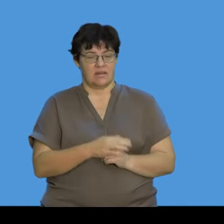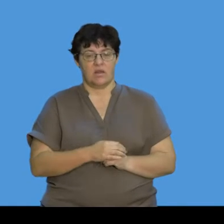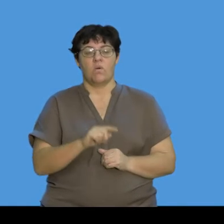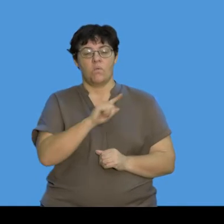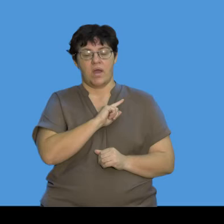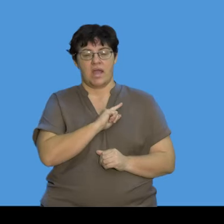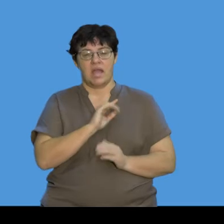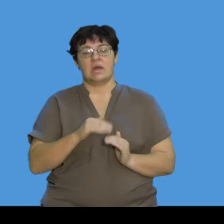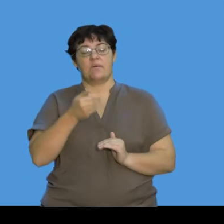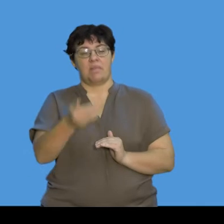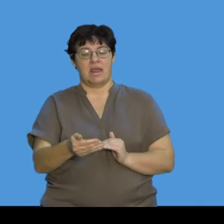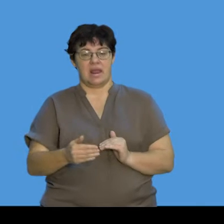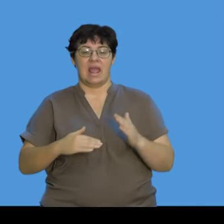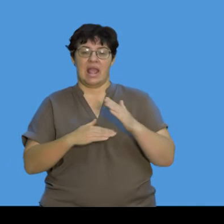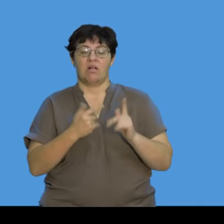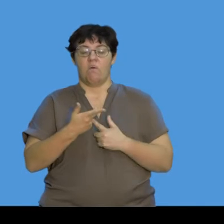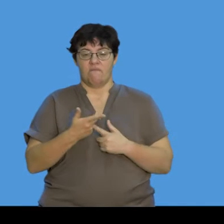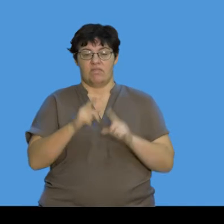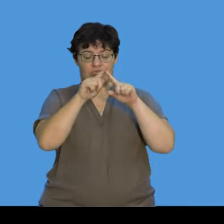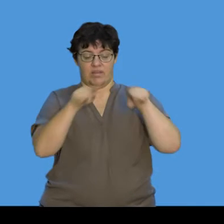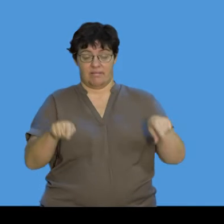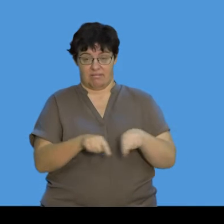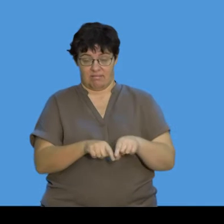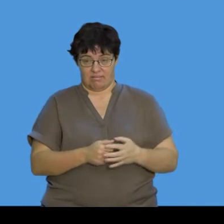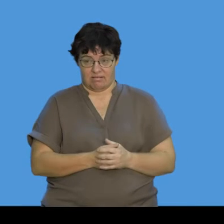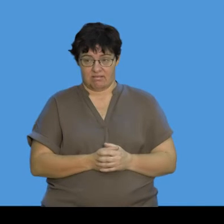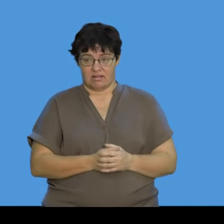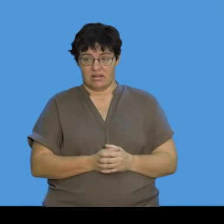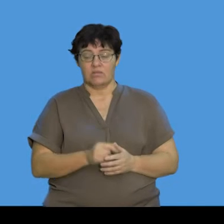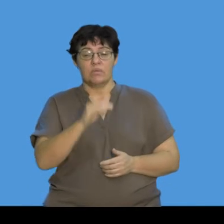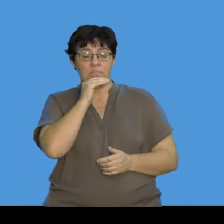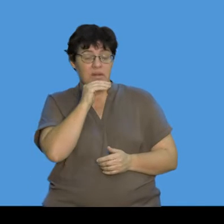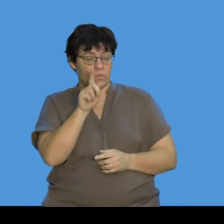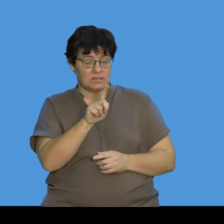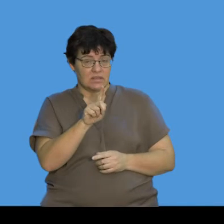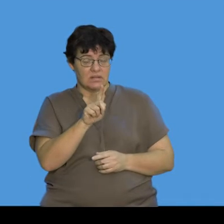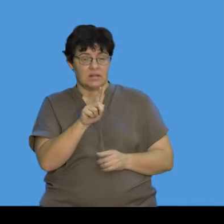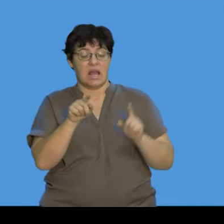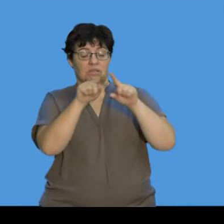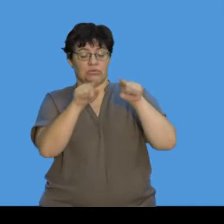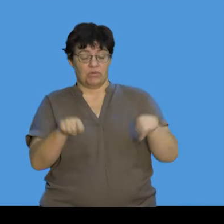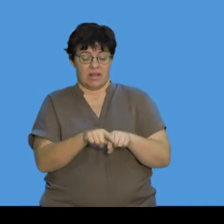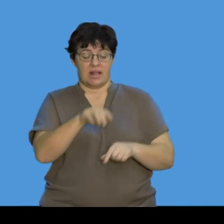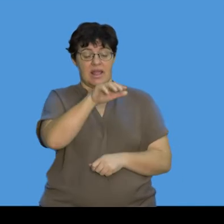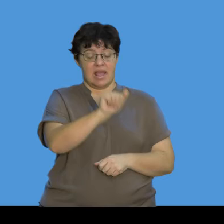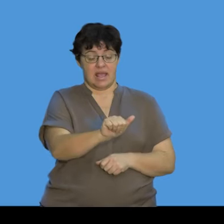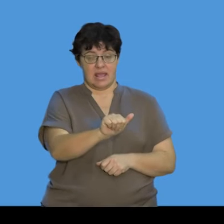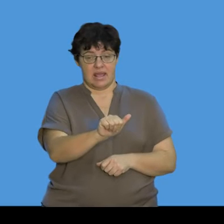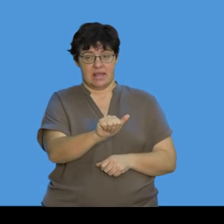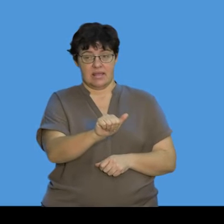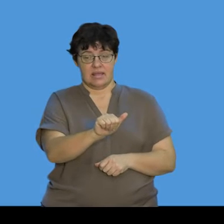be remaining angles of a triangle. Therefore, you can claim that the triangle